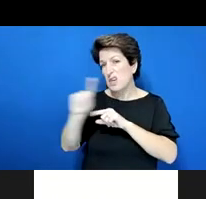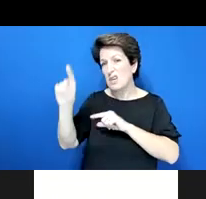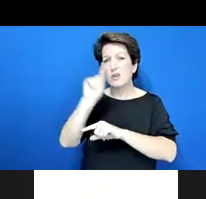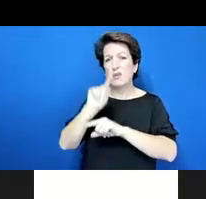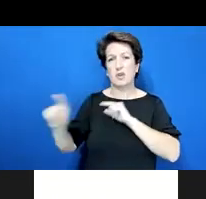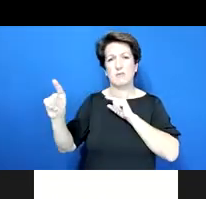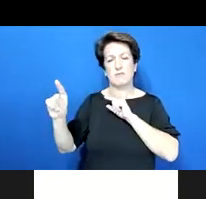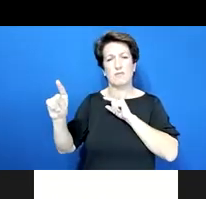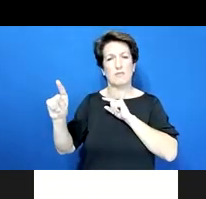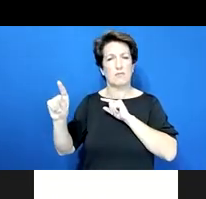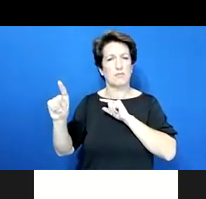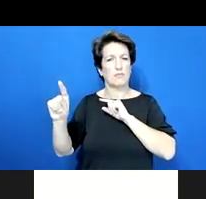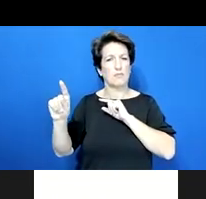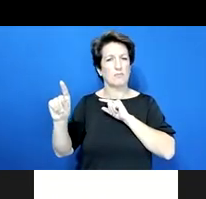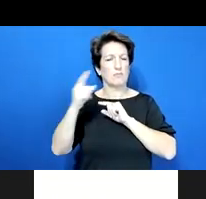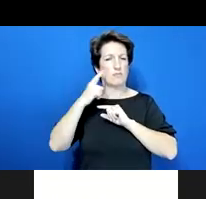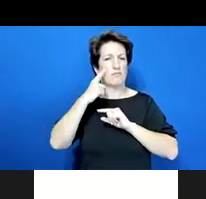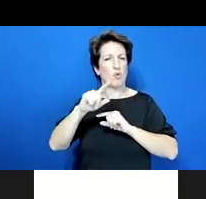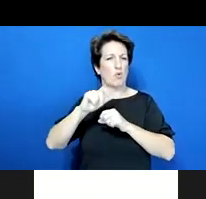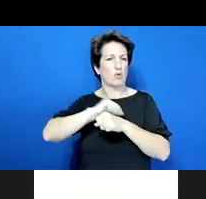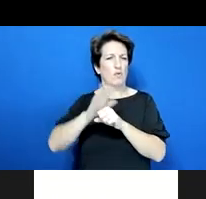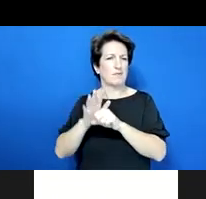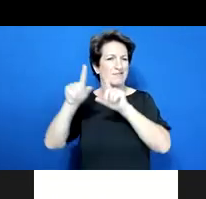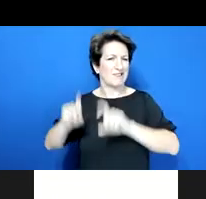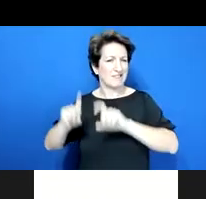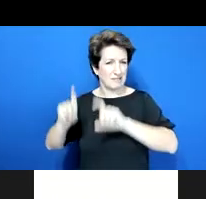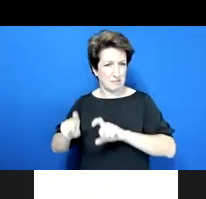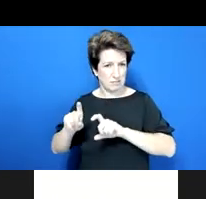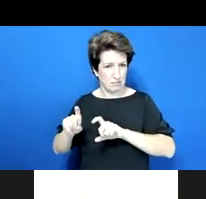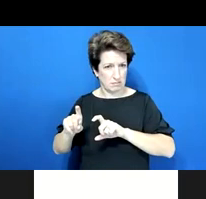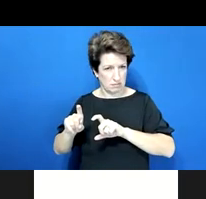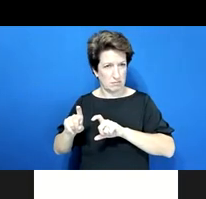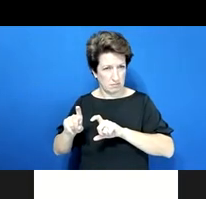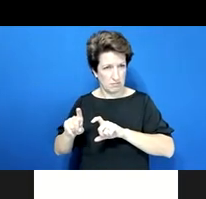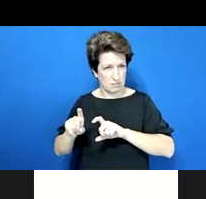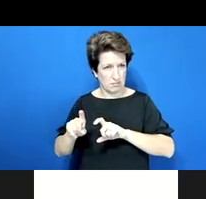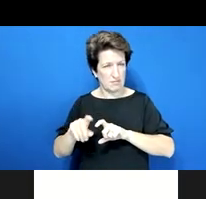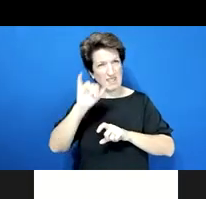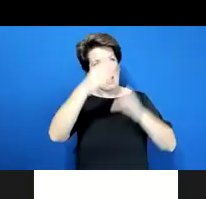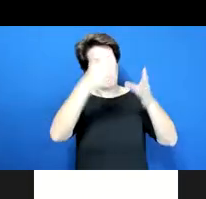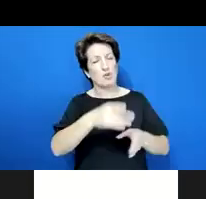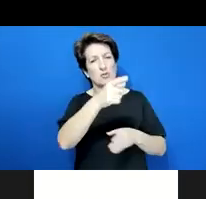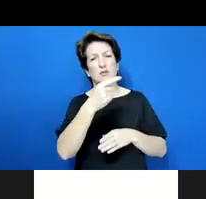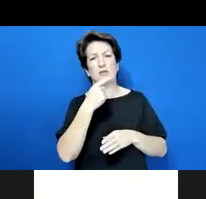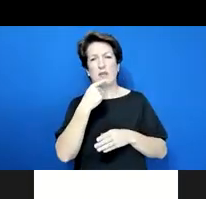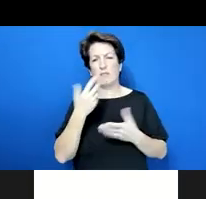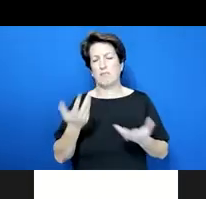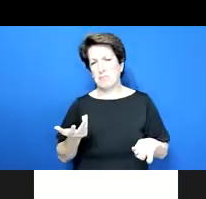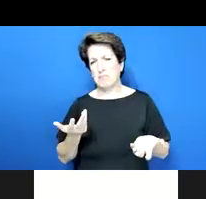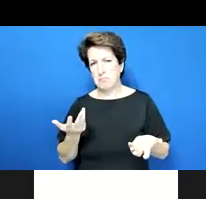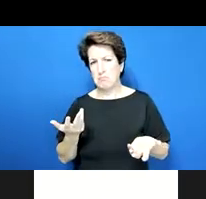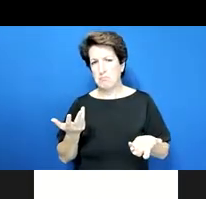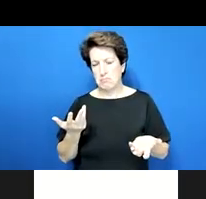their own COVID test. Like they was giving me a suggestion to put it on that